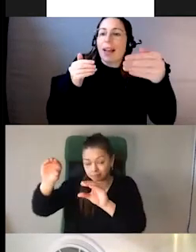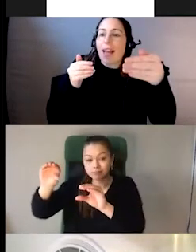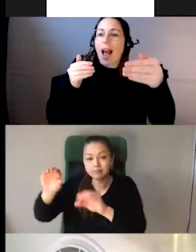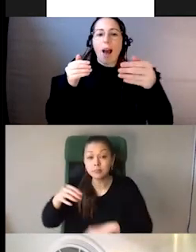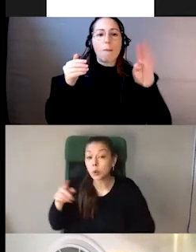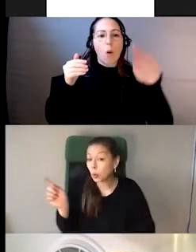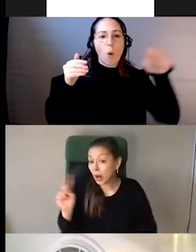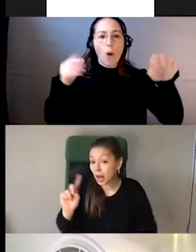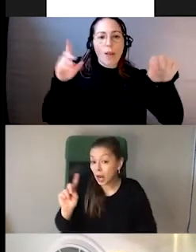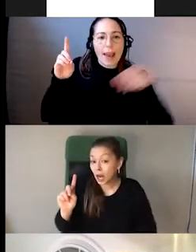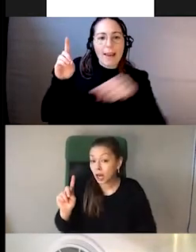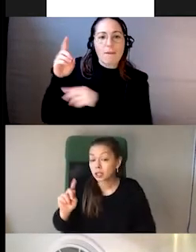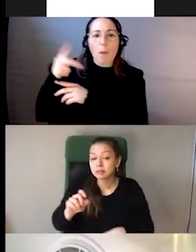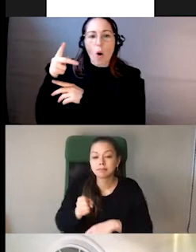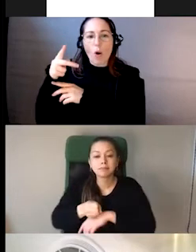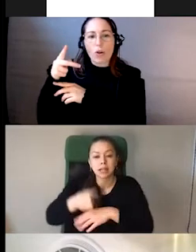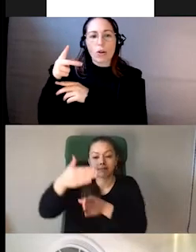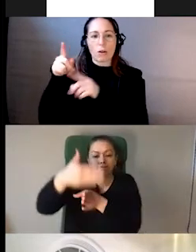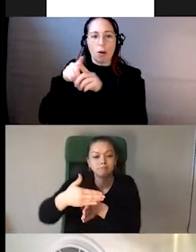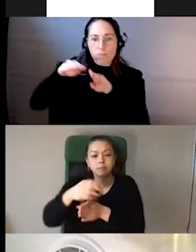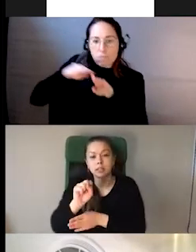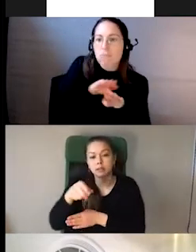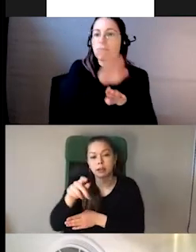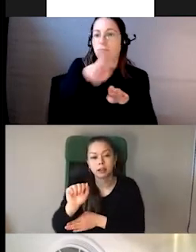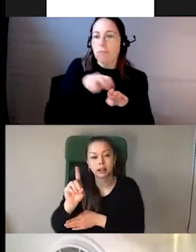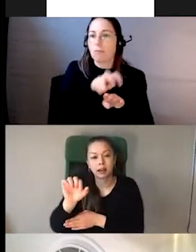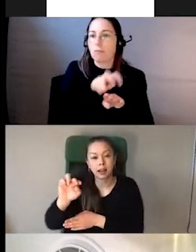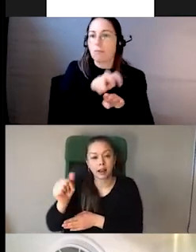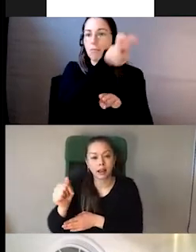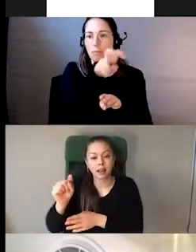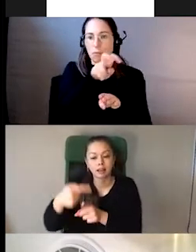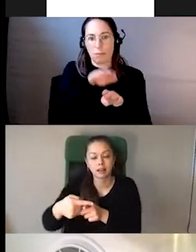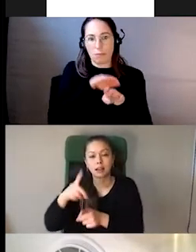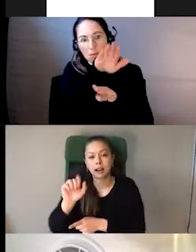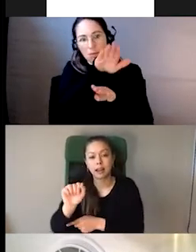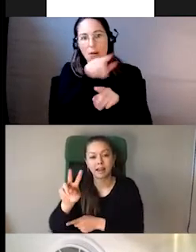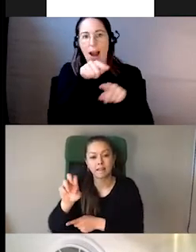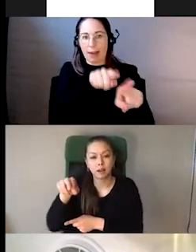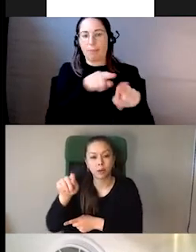leading up to Casa Loma.